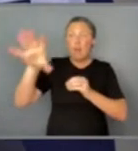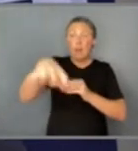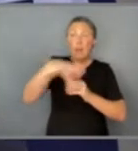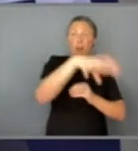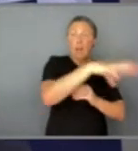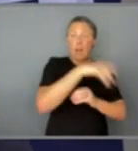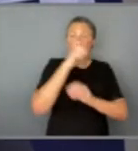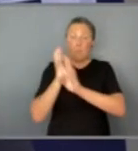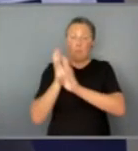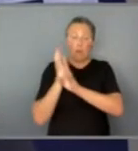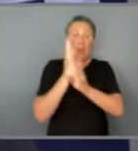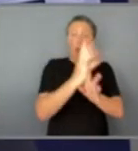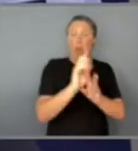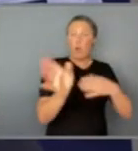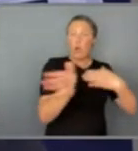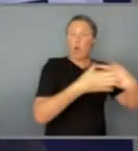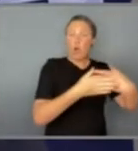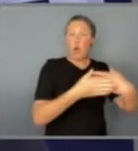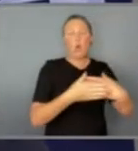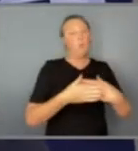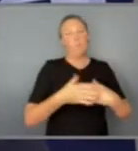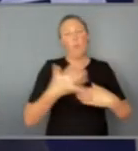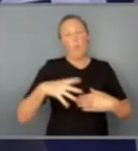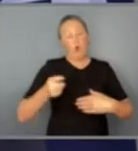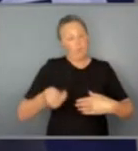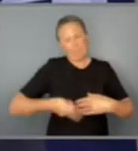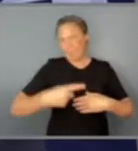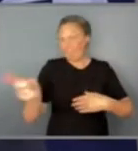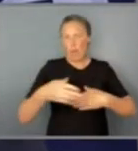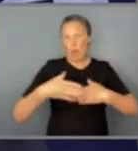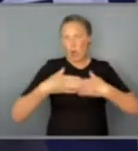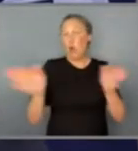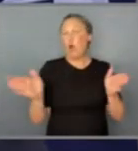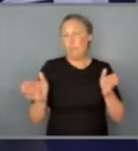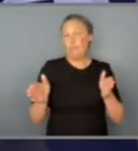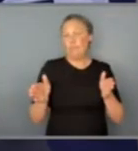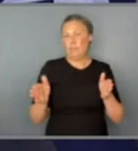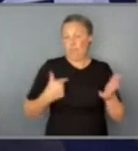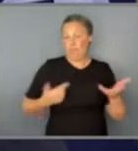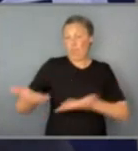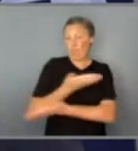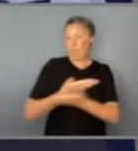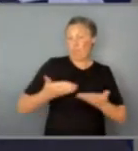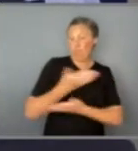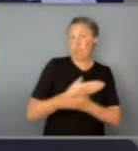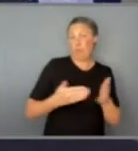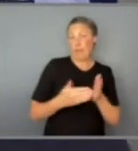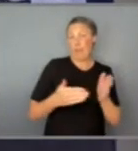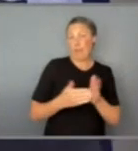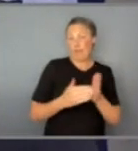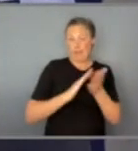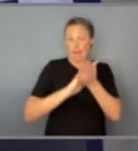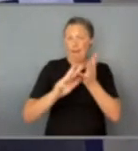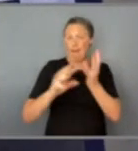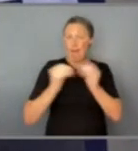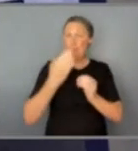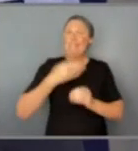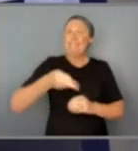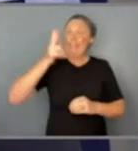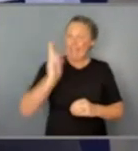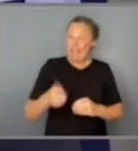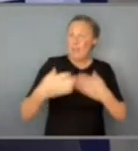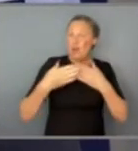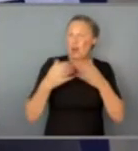down. They now need to be ramped up again. And that was a key issue we discussed today. More than 50% of